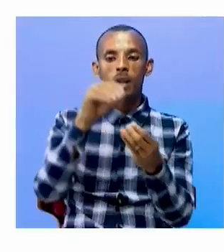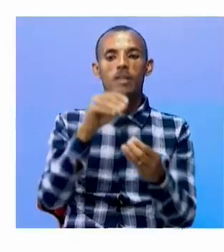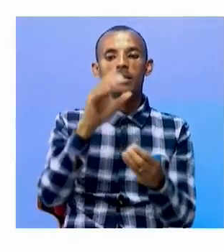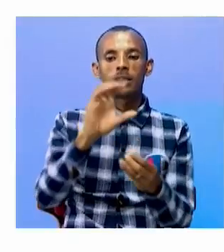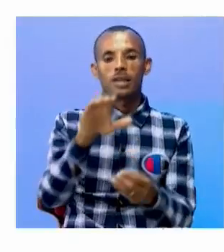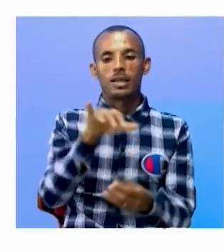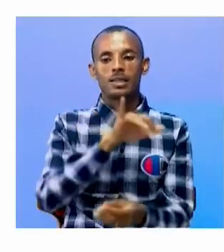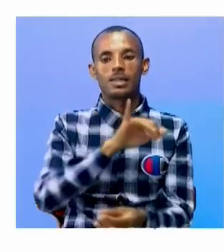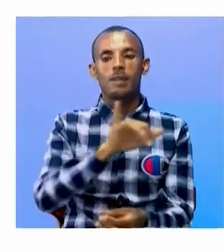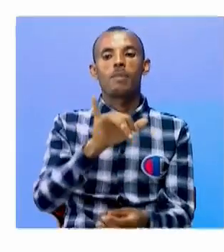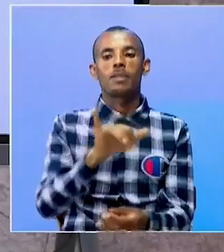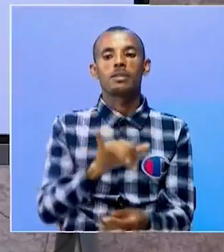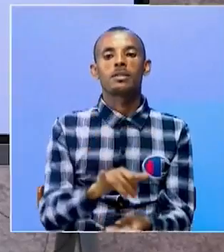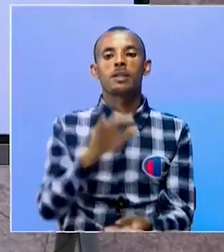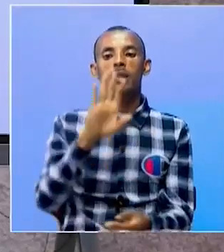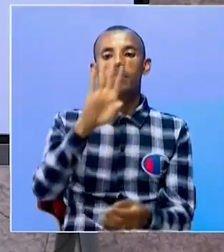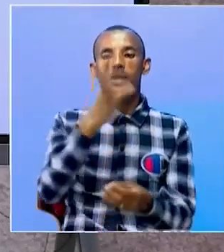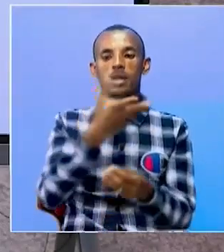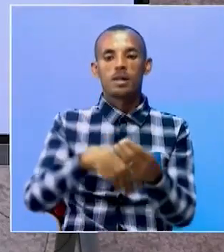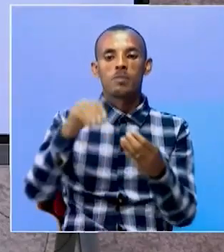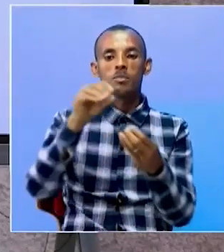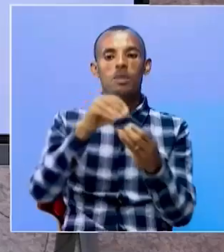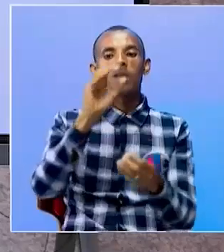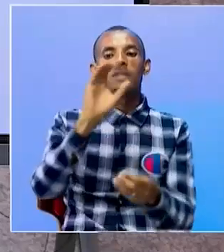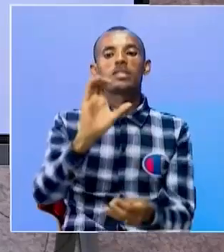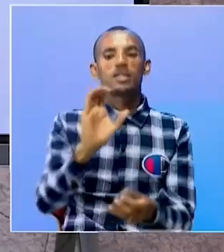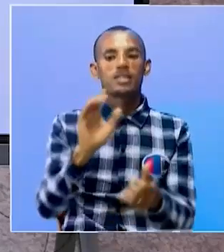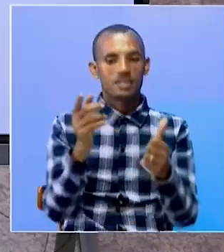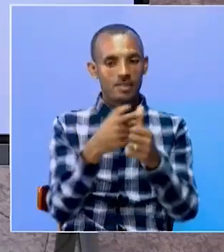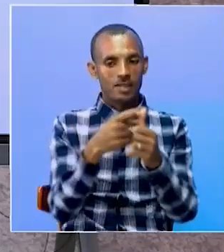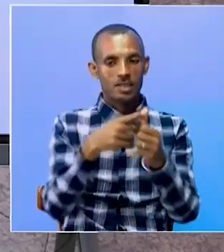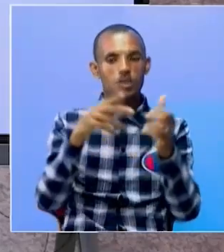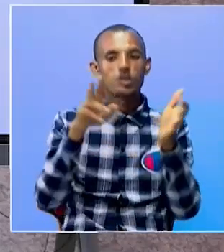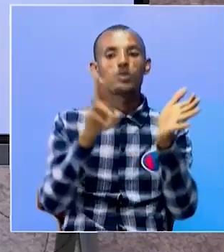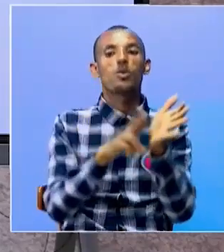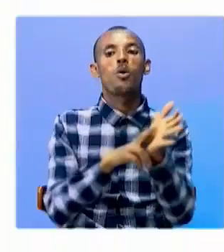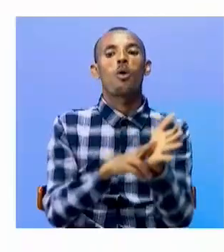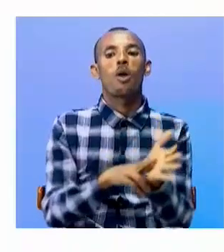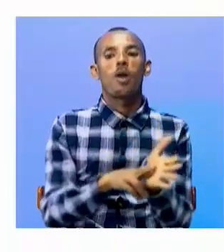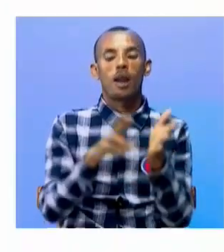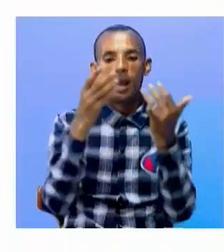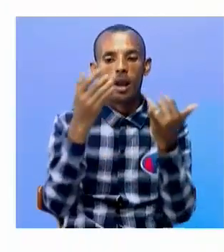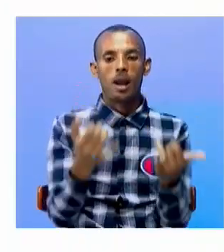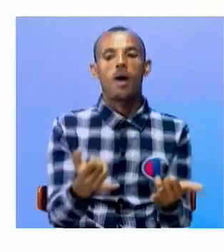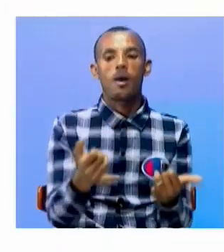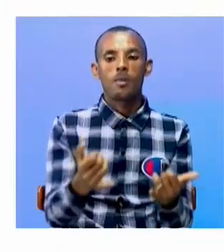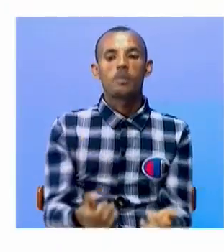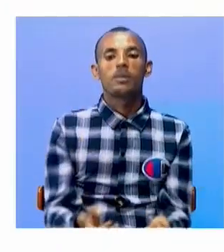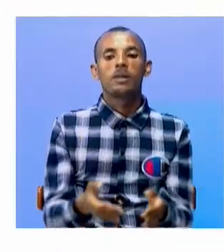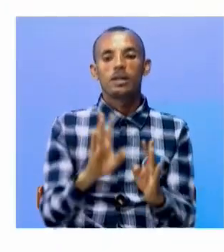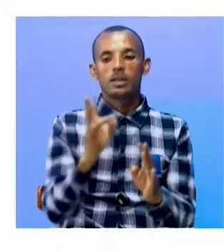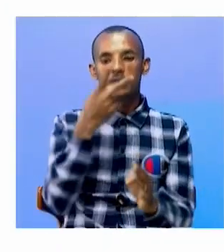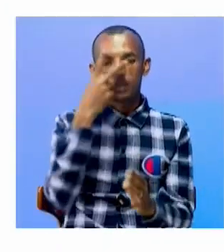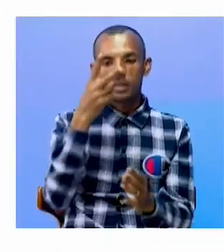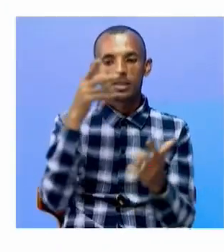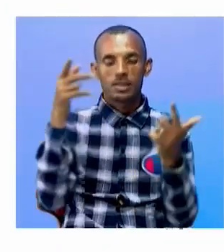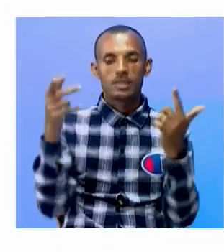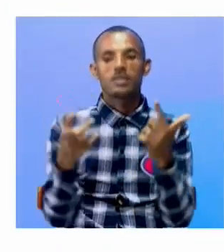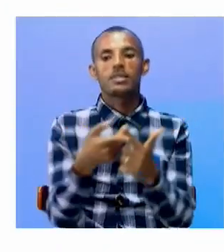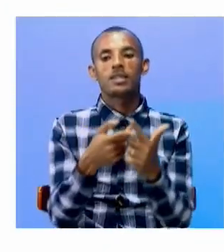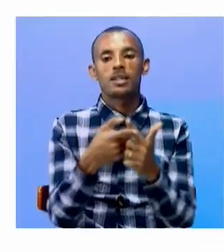as B plus C. This is the first rule. Now, let's see the second.